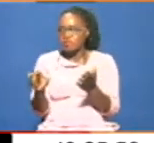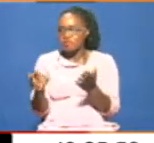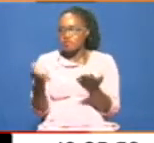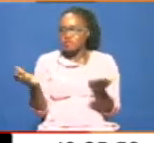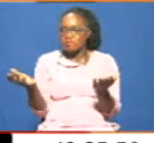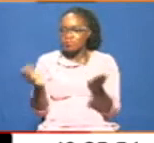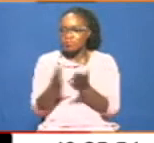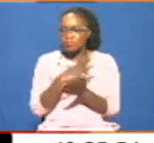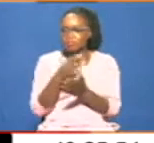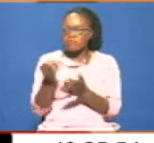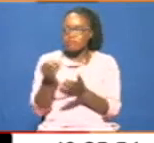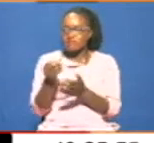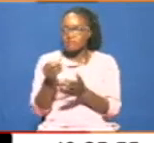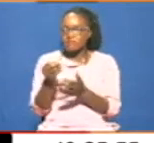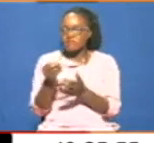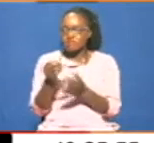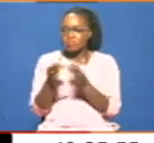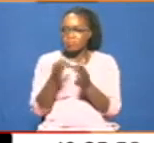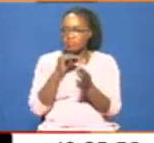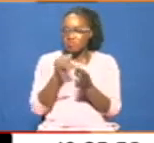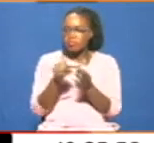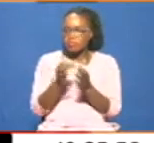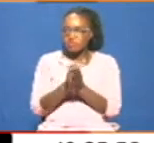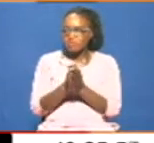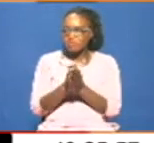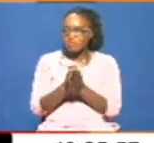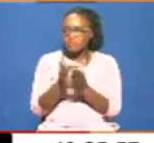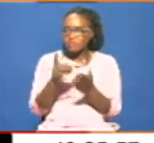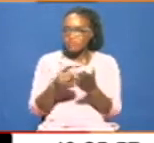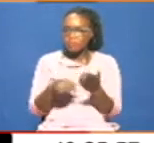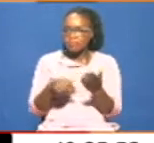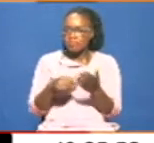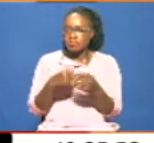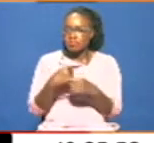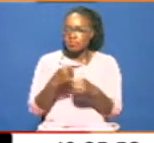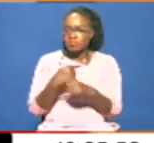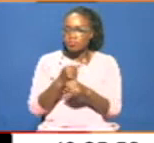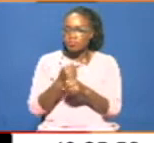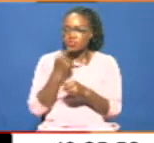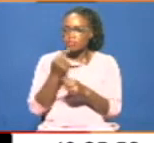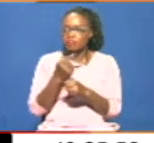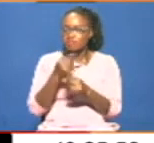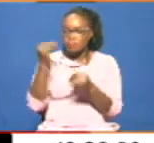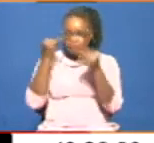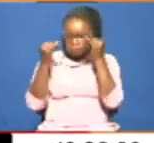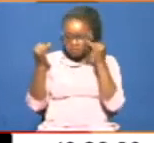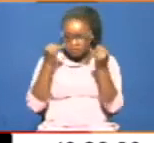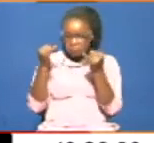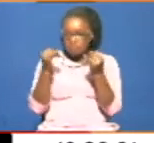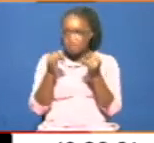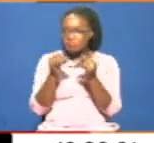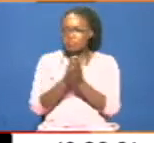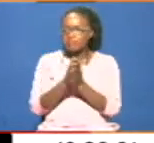And if they do not make sure that innovation, and you know,